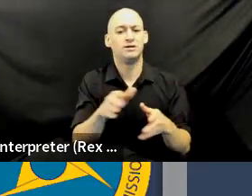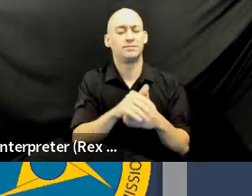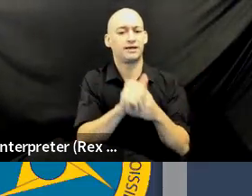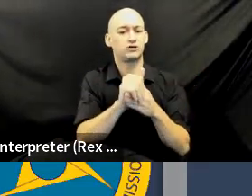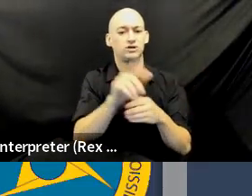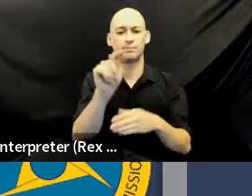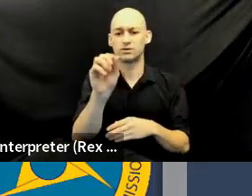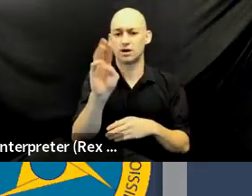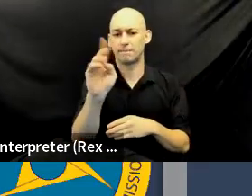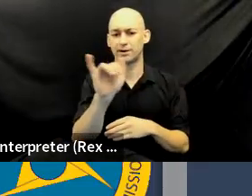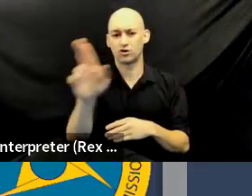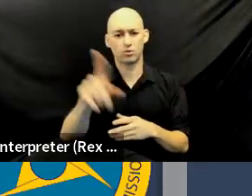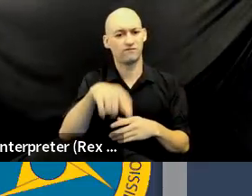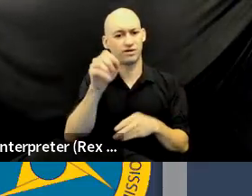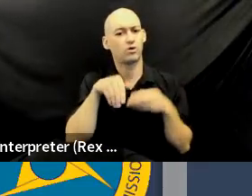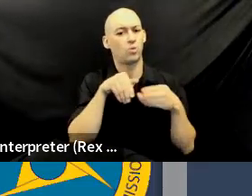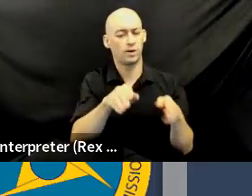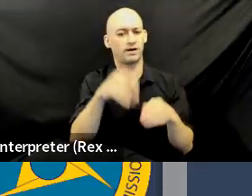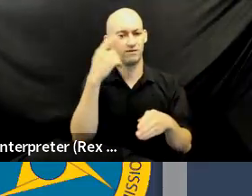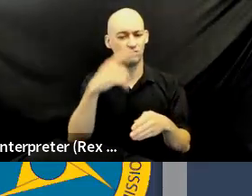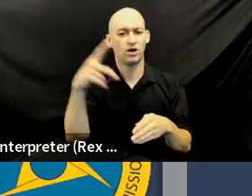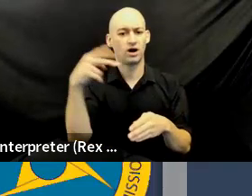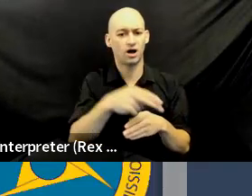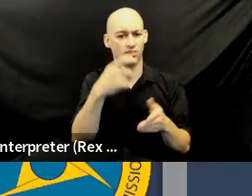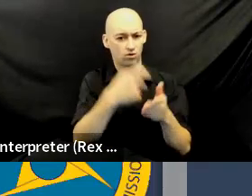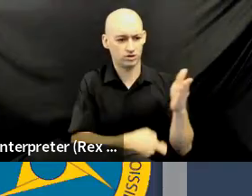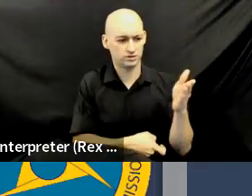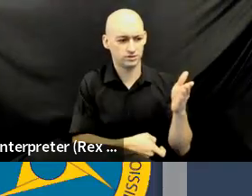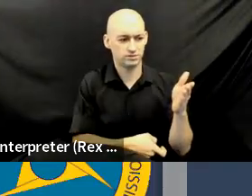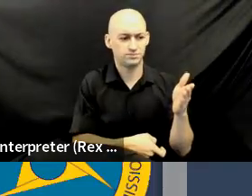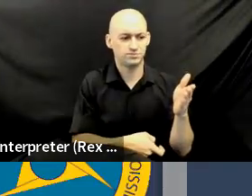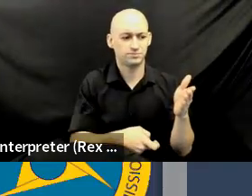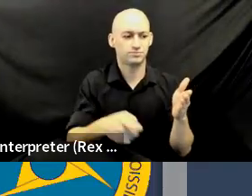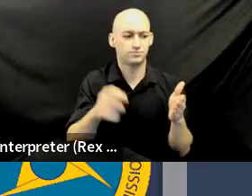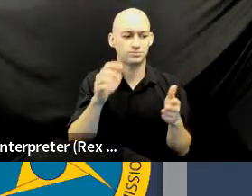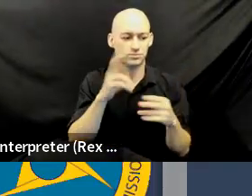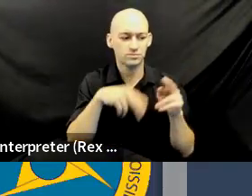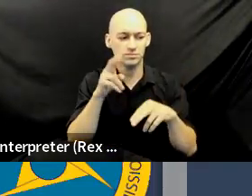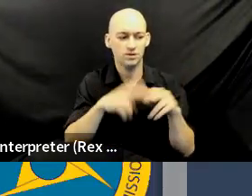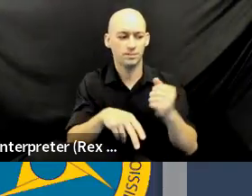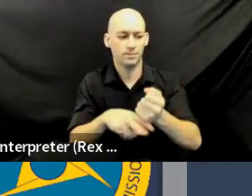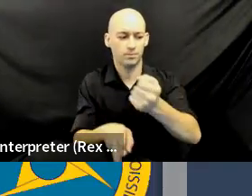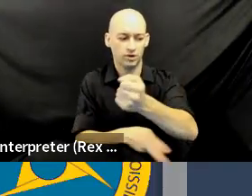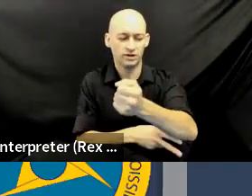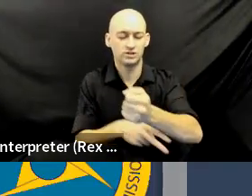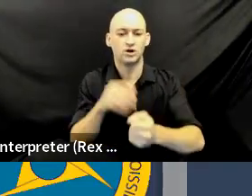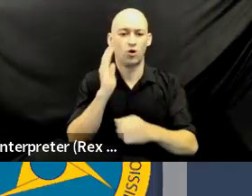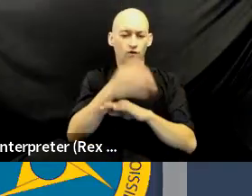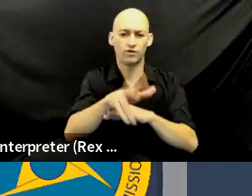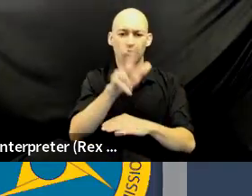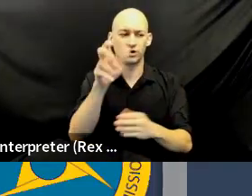Tom Kirk, we found a way to cut the cost for building a bridge from over $300